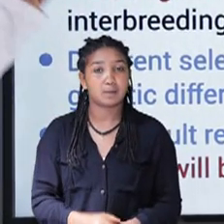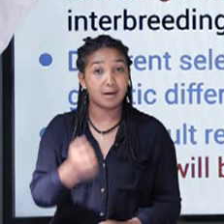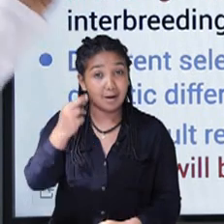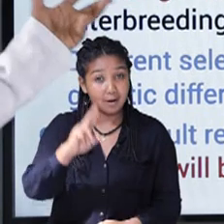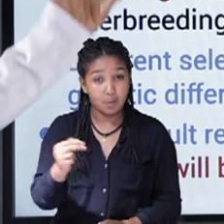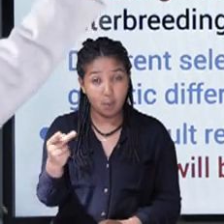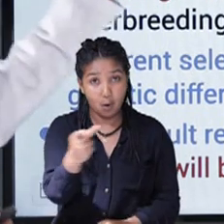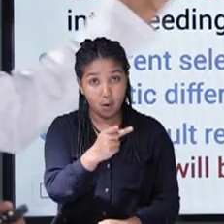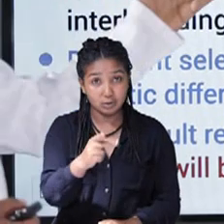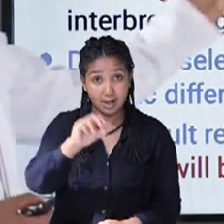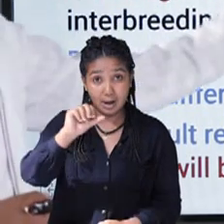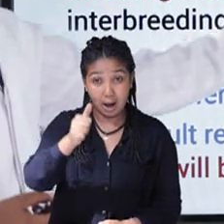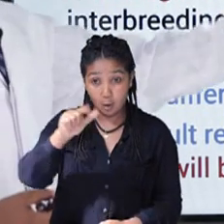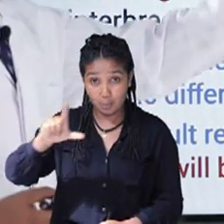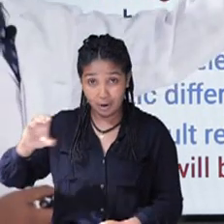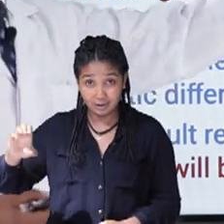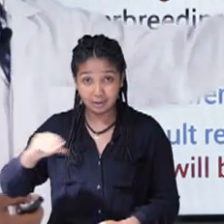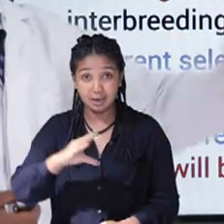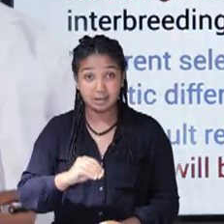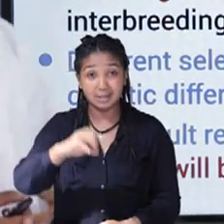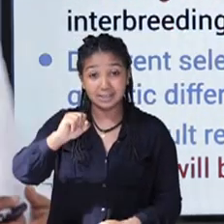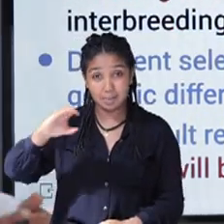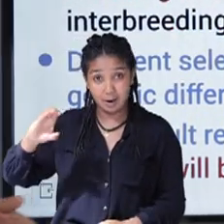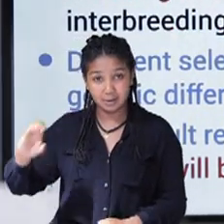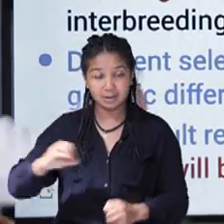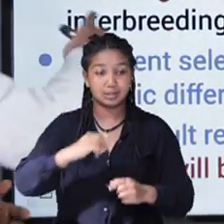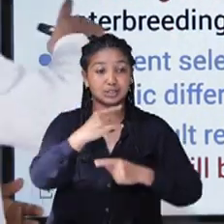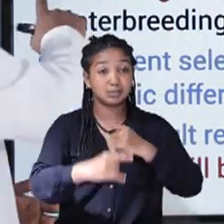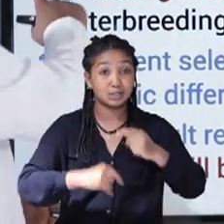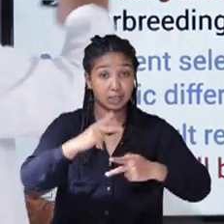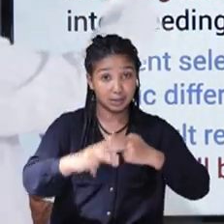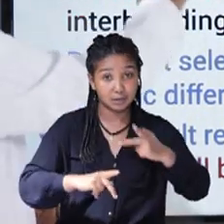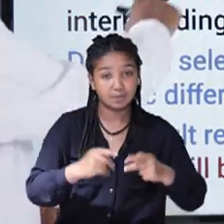are both allopatric speciation and sympatric speciation.